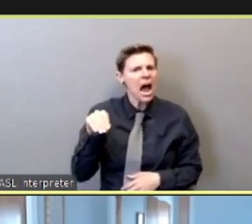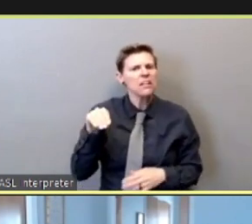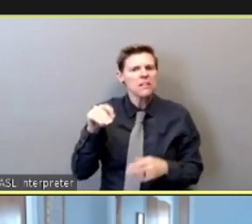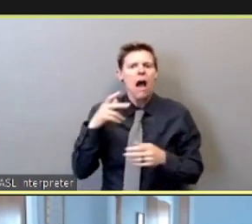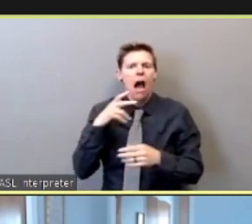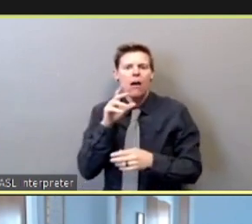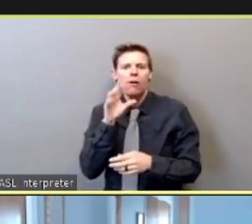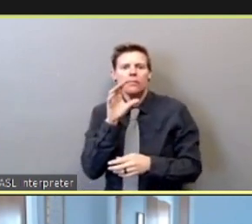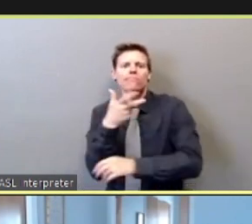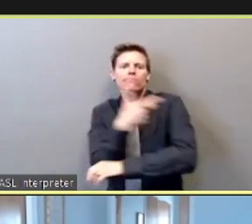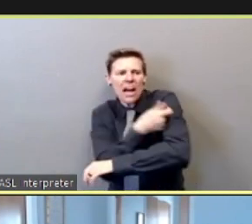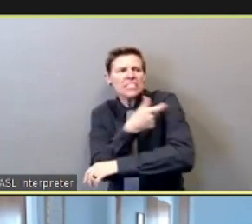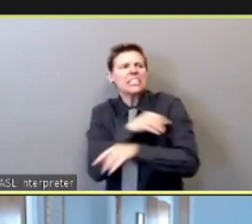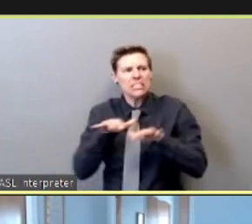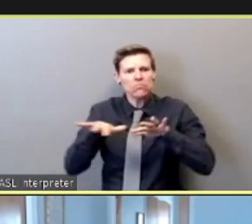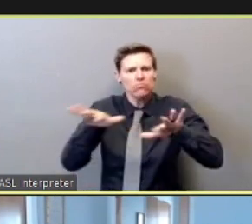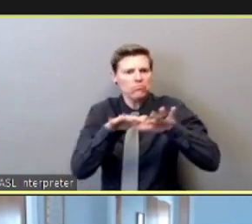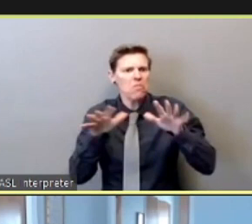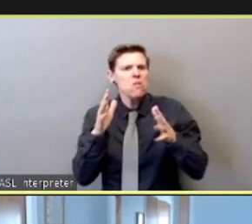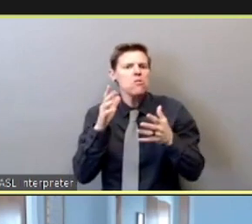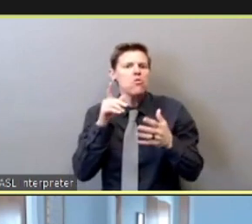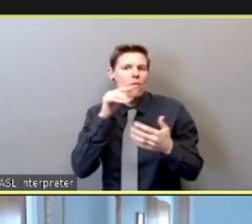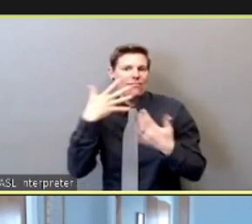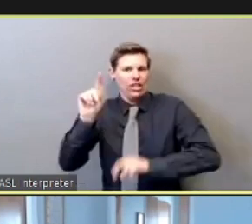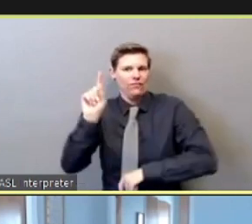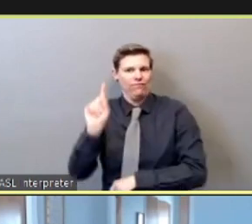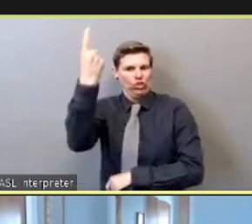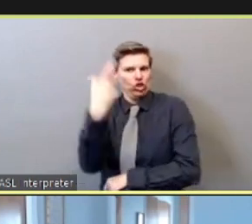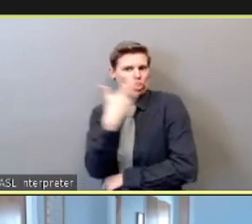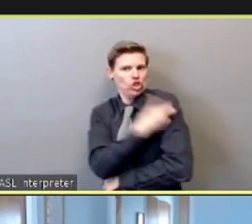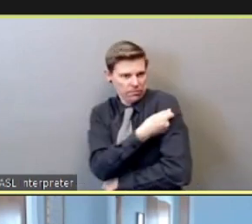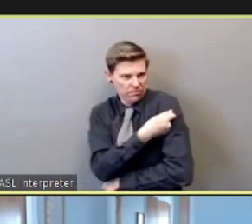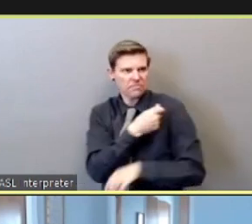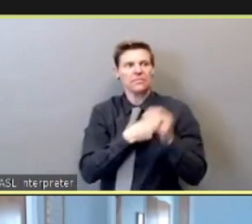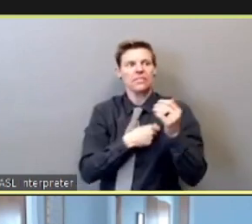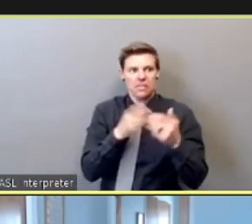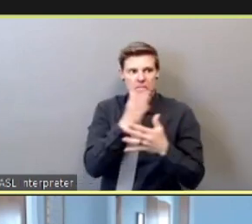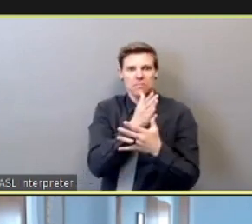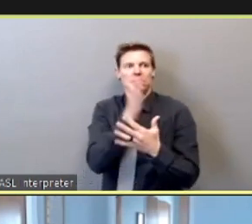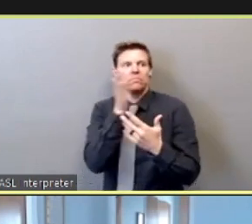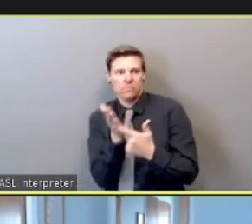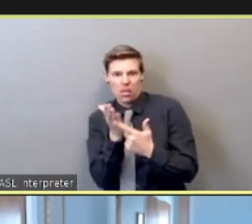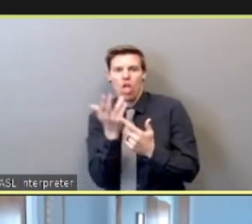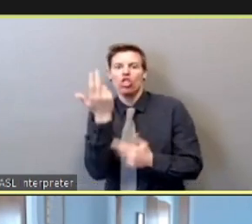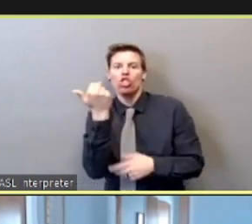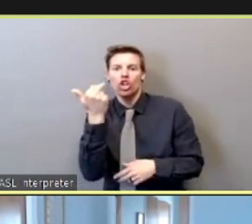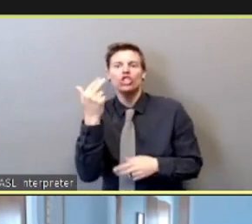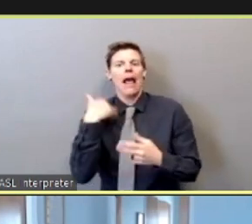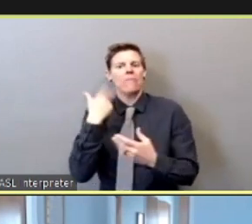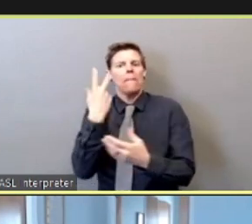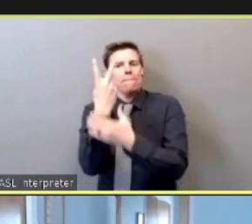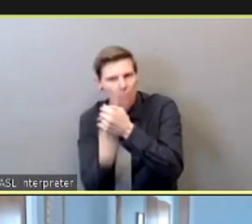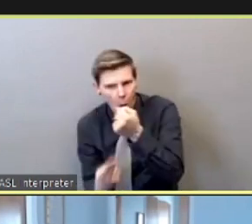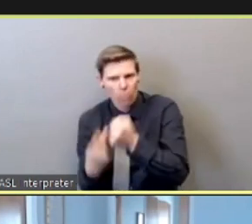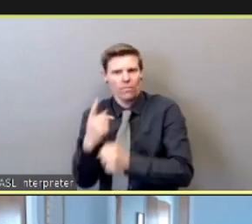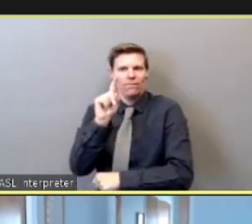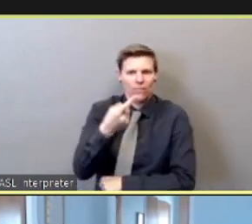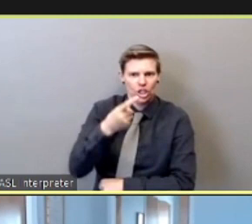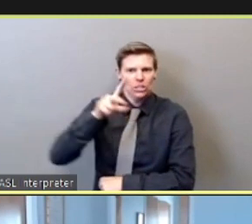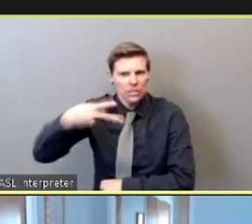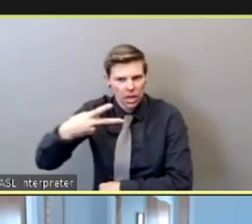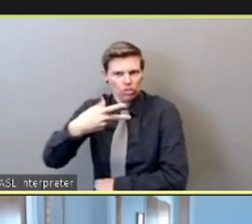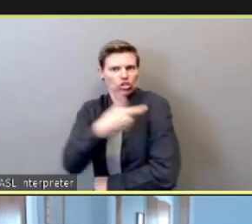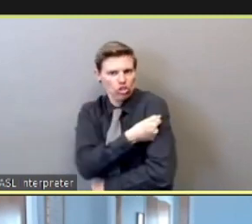fully vaccinated. So we have administered more than 609,000 vaccine doses